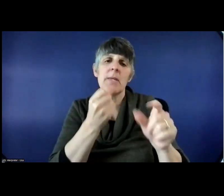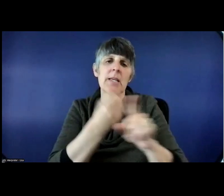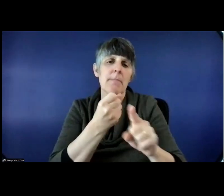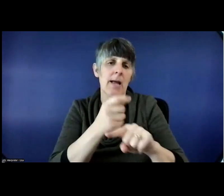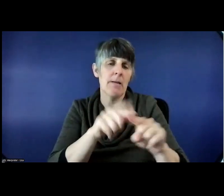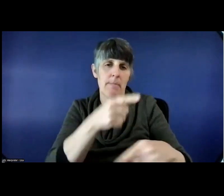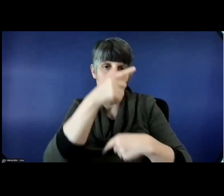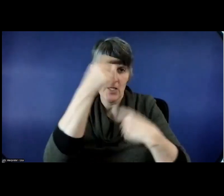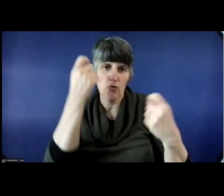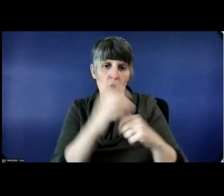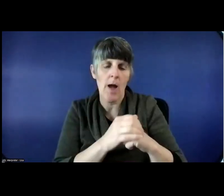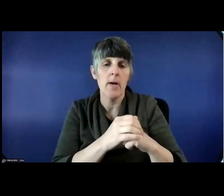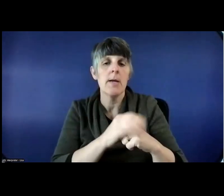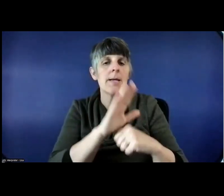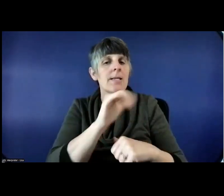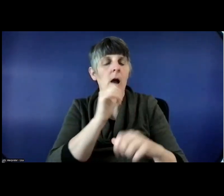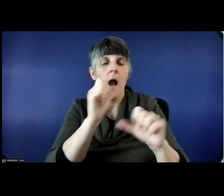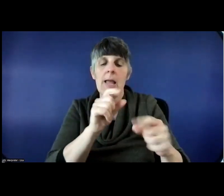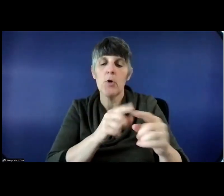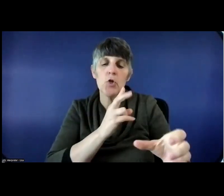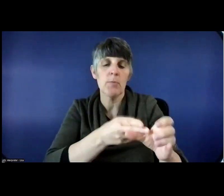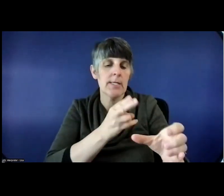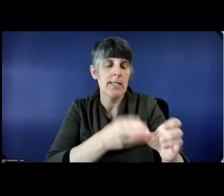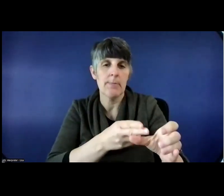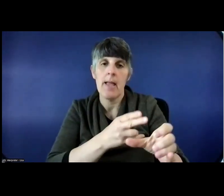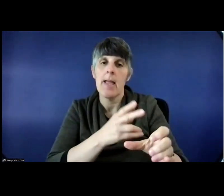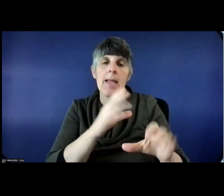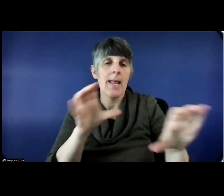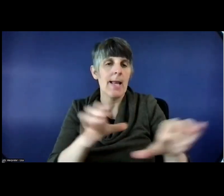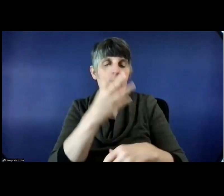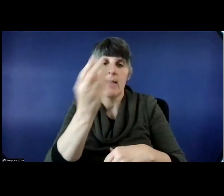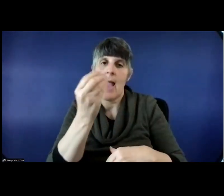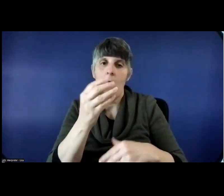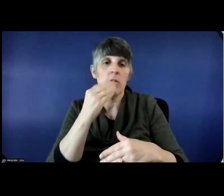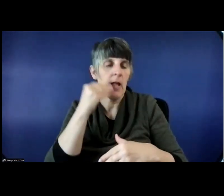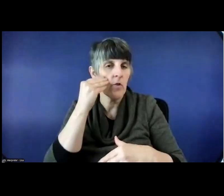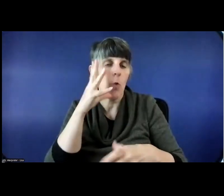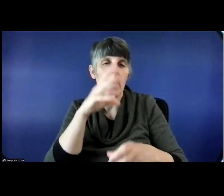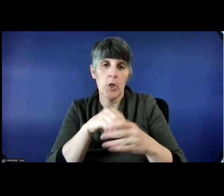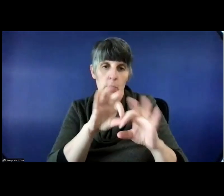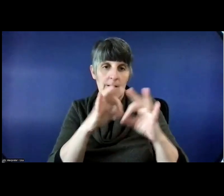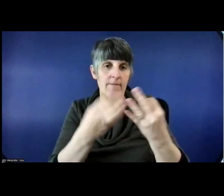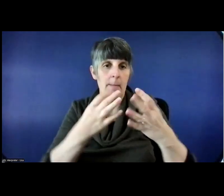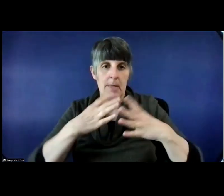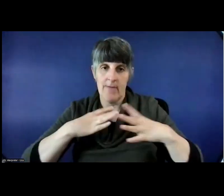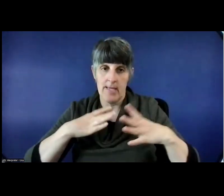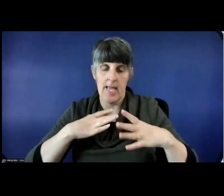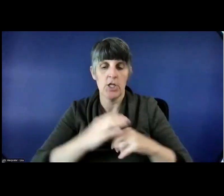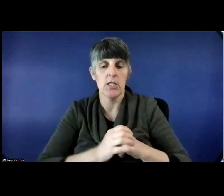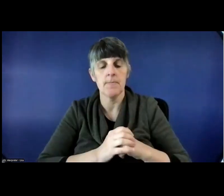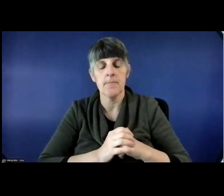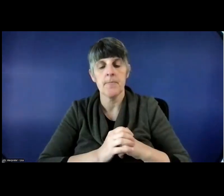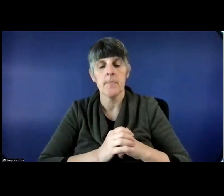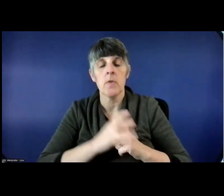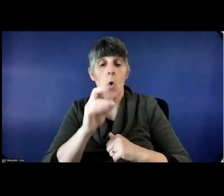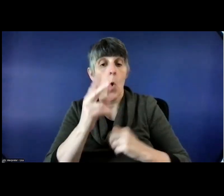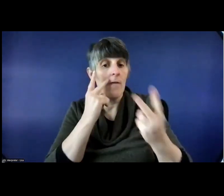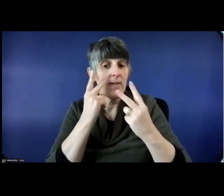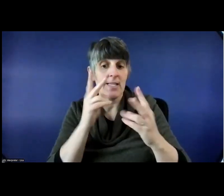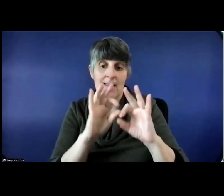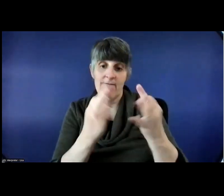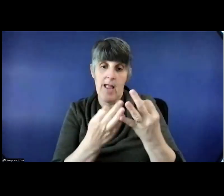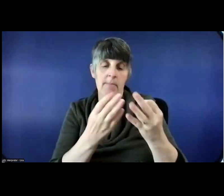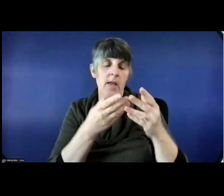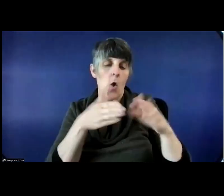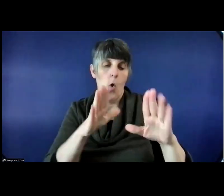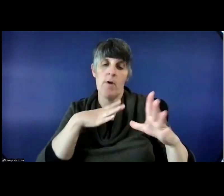trauma. He is unable to participate in activities outside the home, including family vacations or visiting relatives over